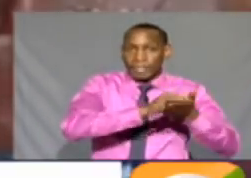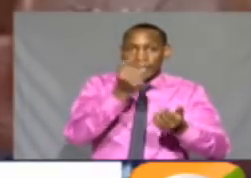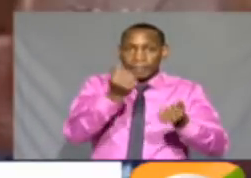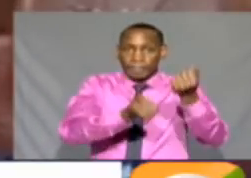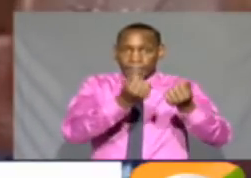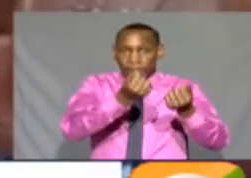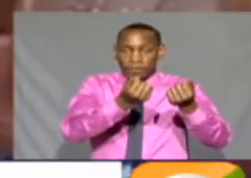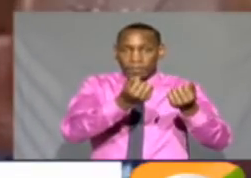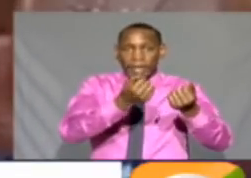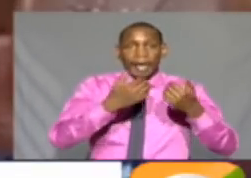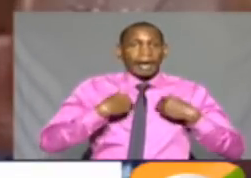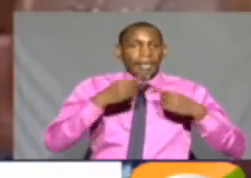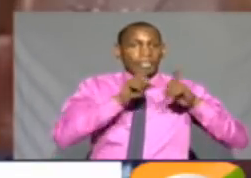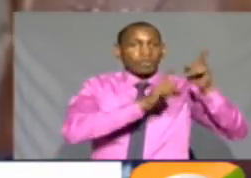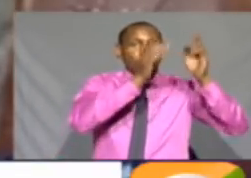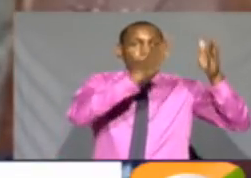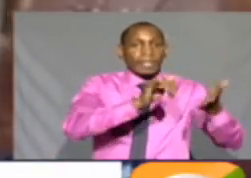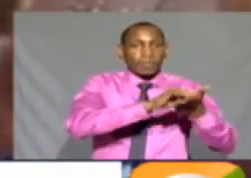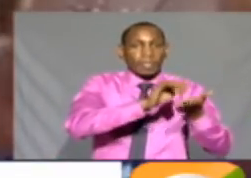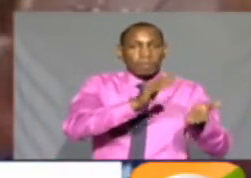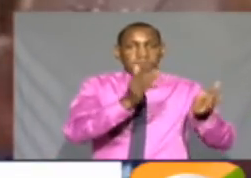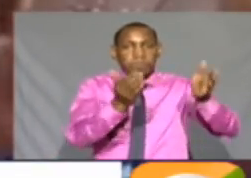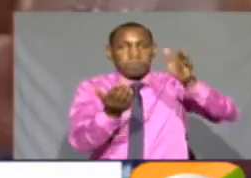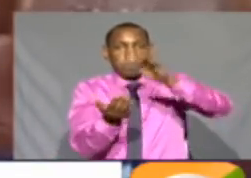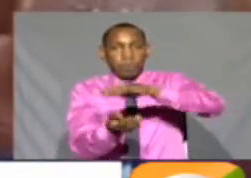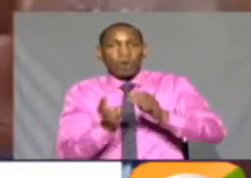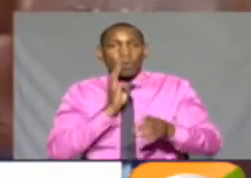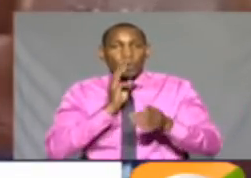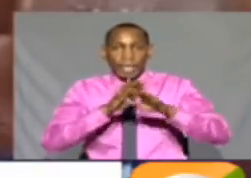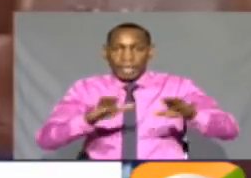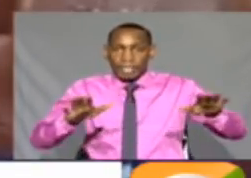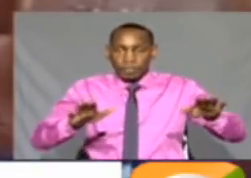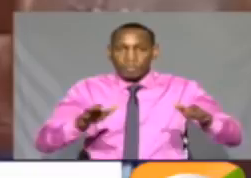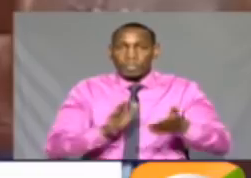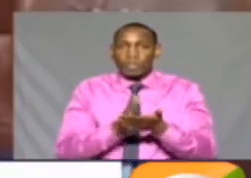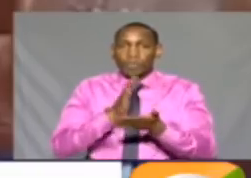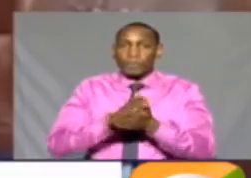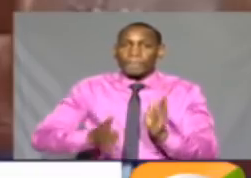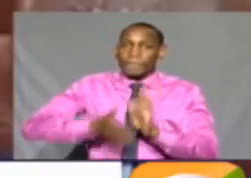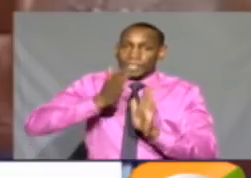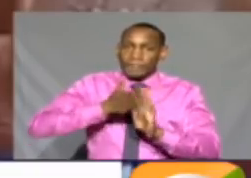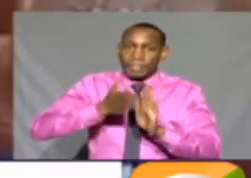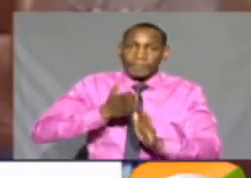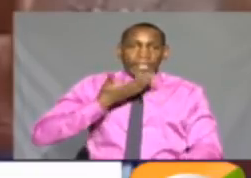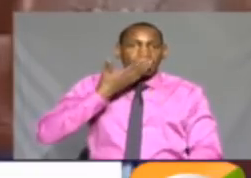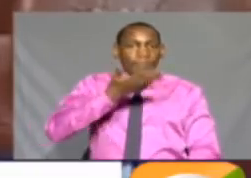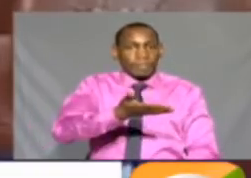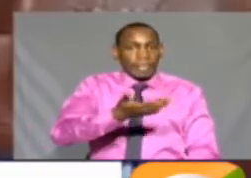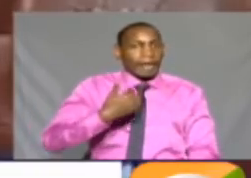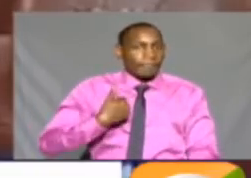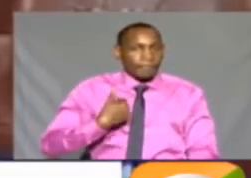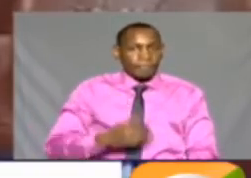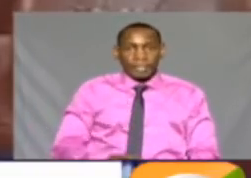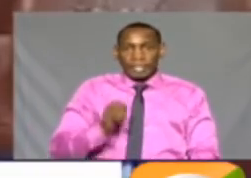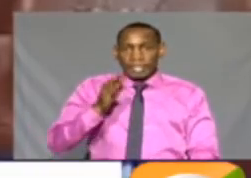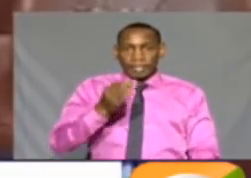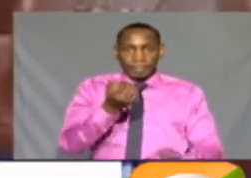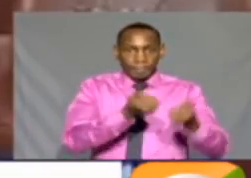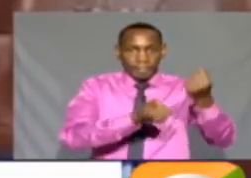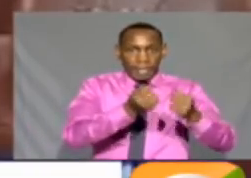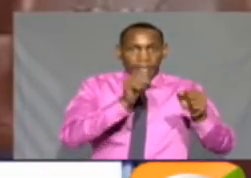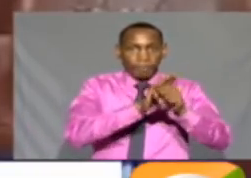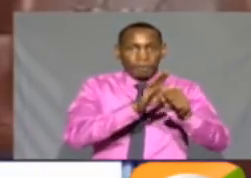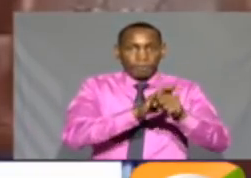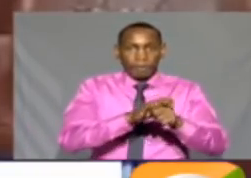for tourists that sank into the ocean, there would be swifter response. If it was a van full of